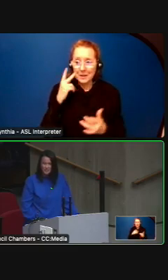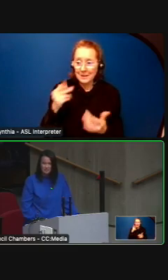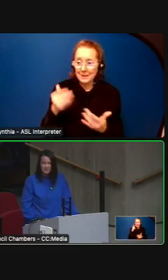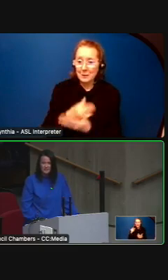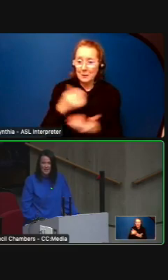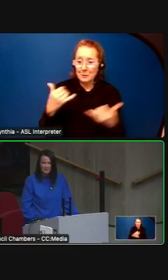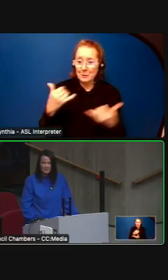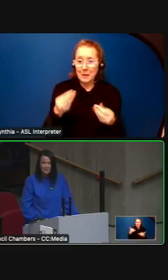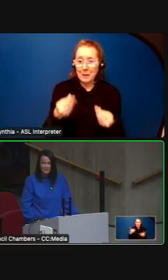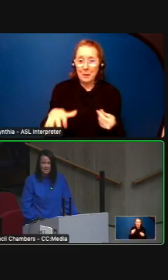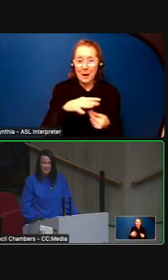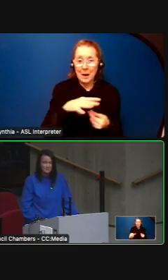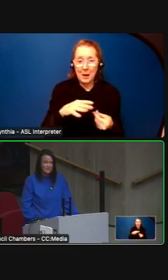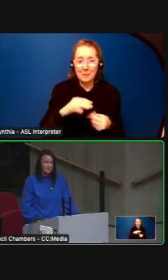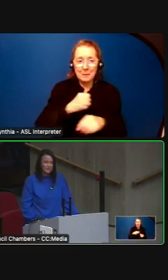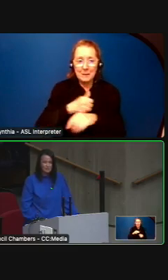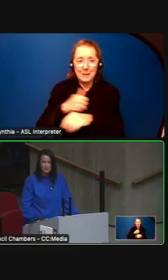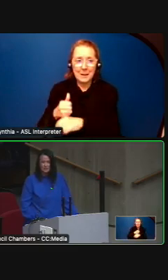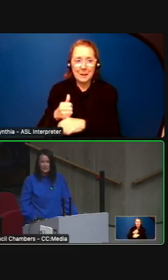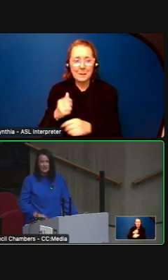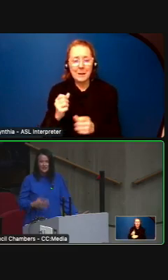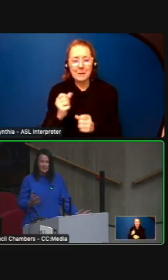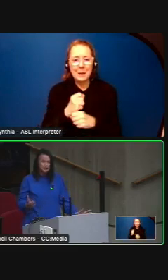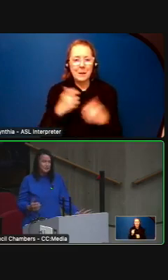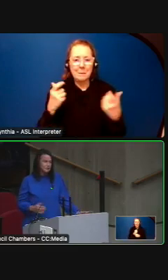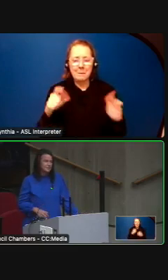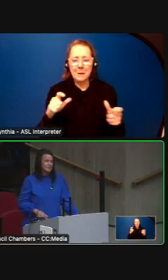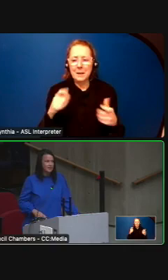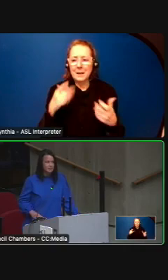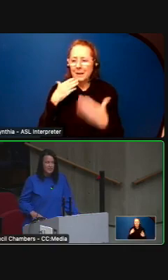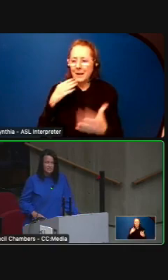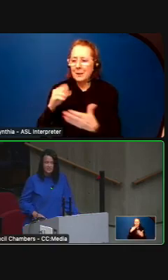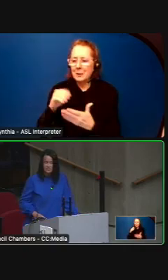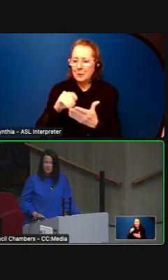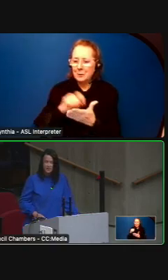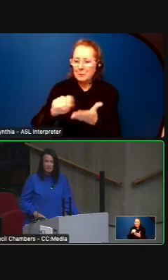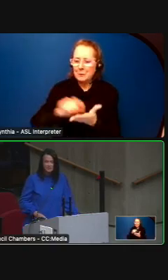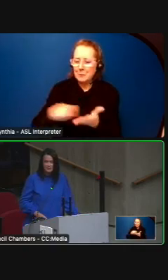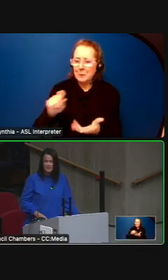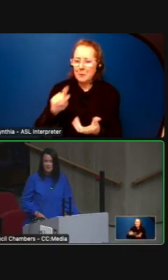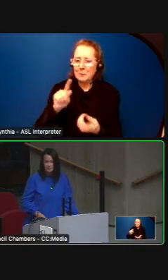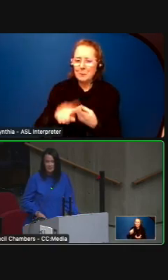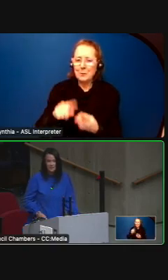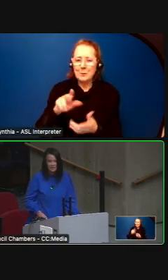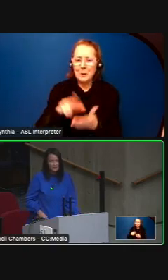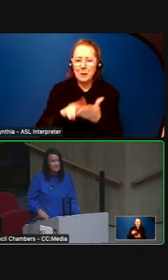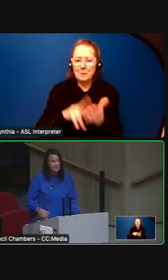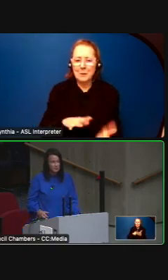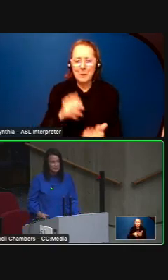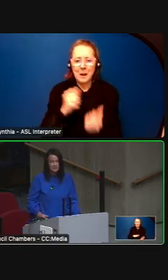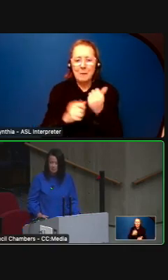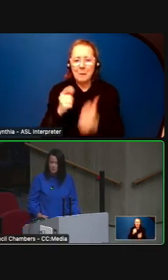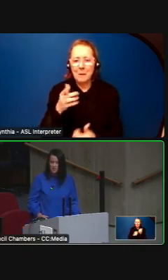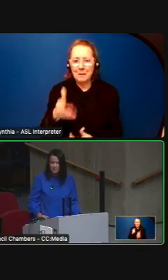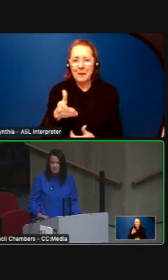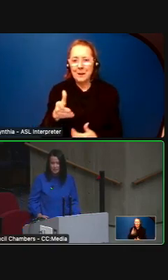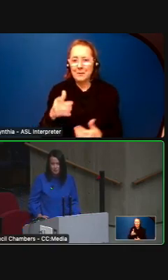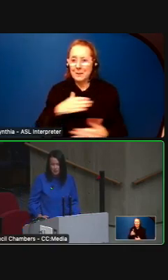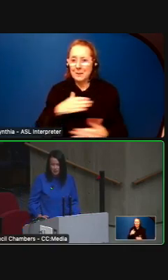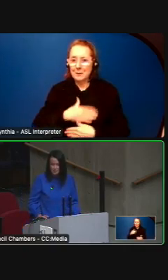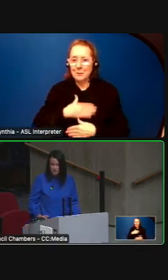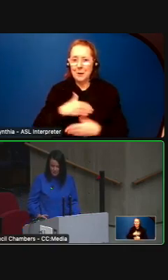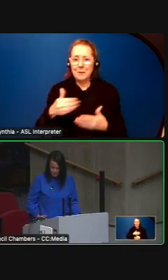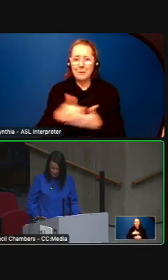playground come to life and made a great big thank you note to the contractors. So everybody out there is really enjoying the